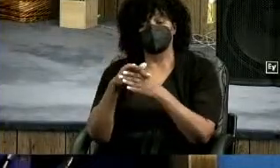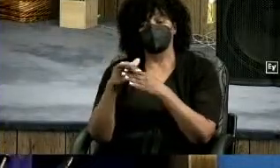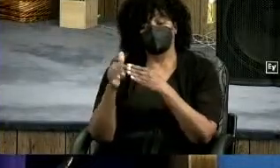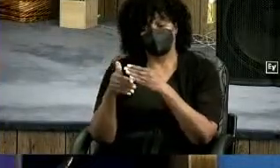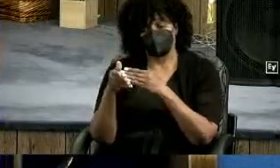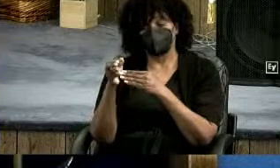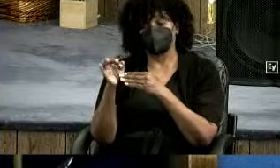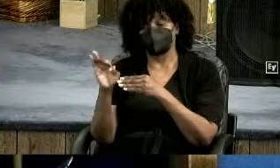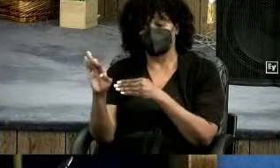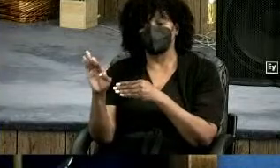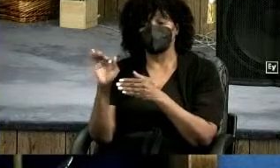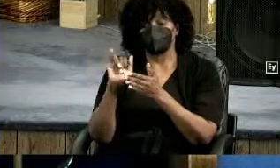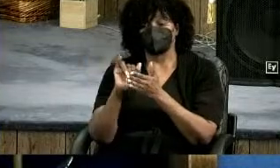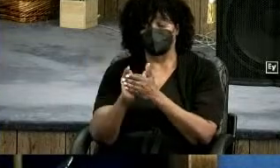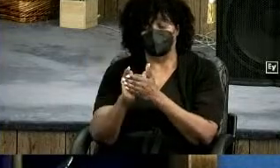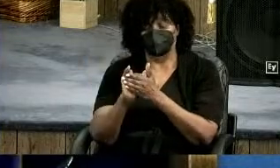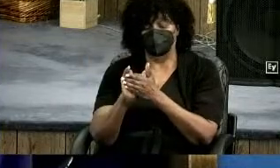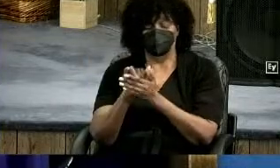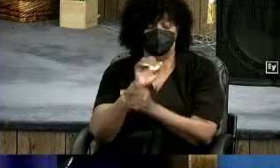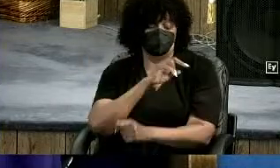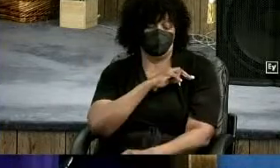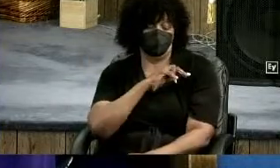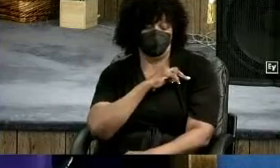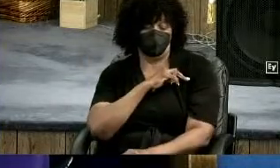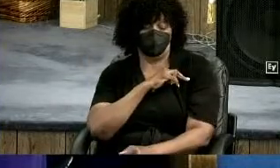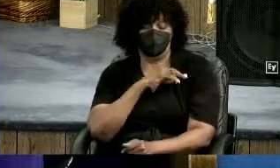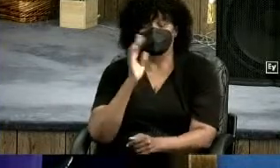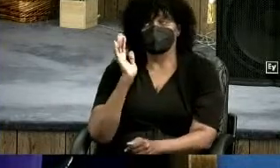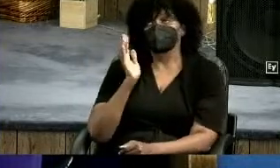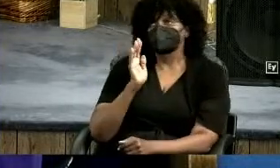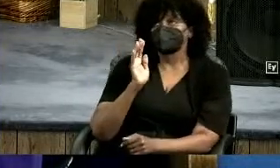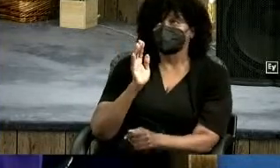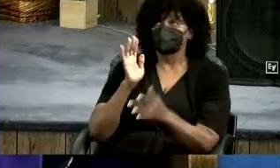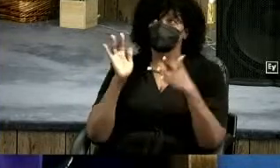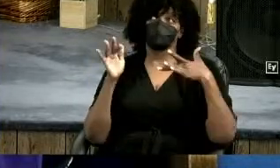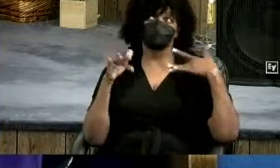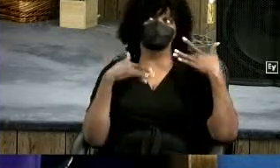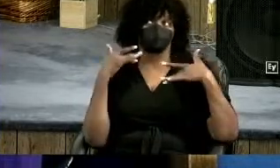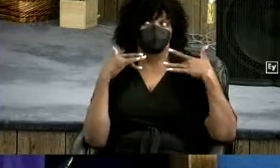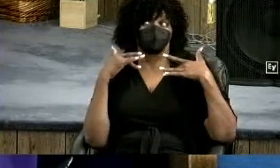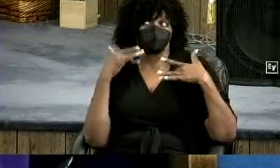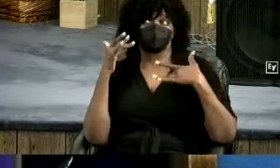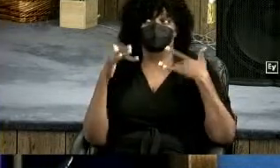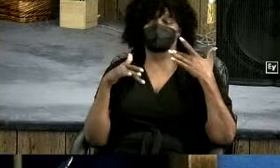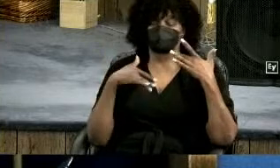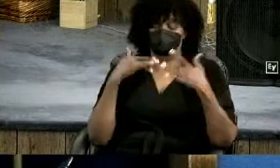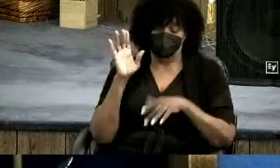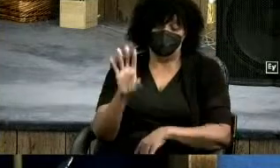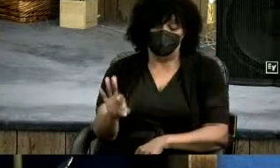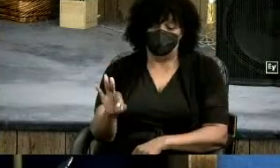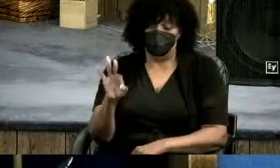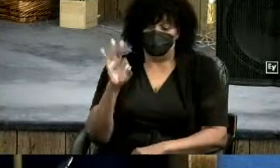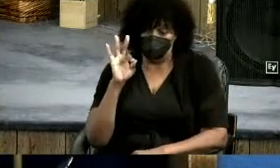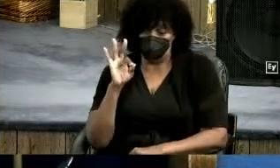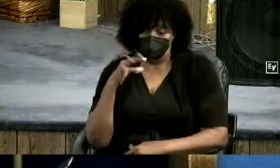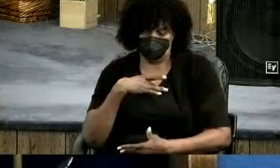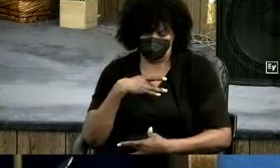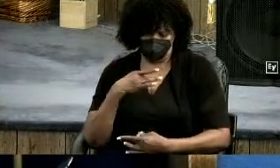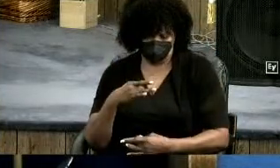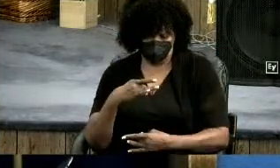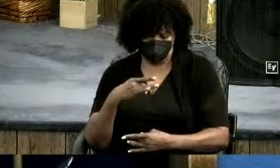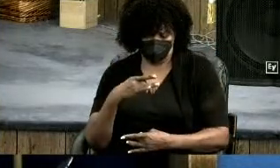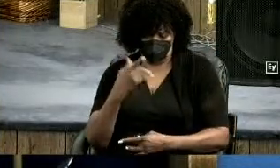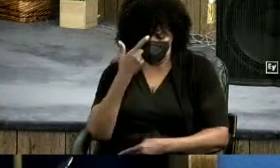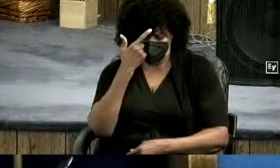2, Nehemiah had been having a revival for a while. And I find this interesting because